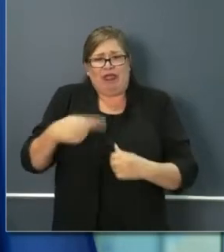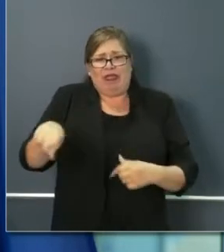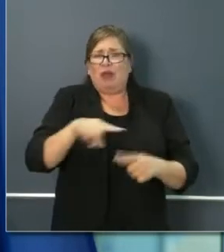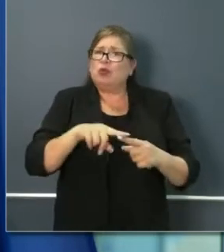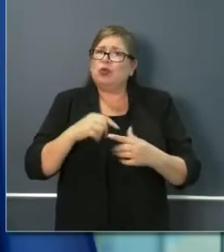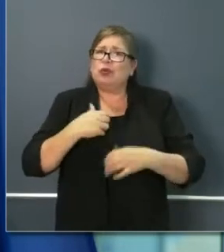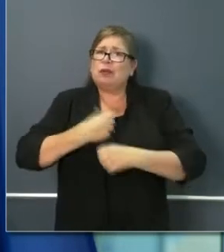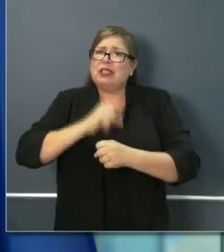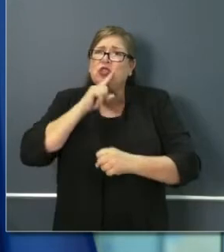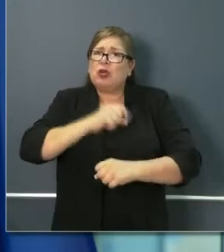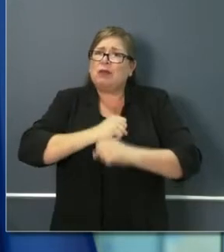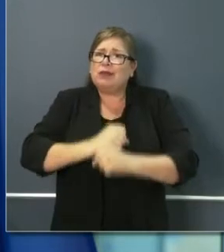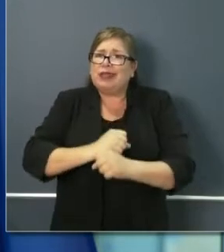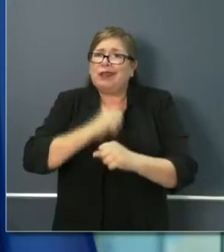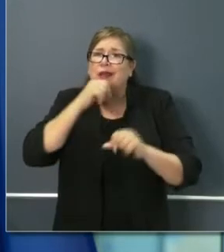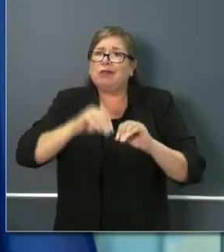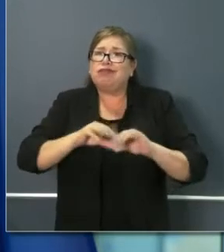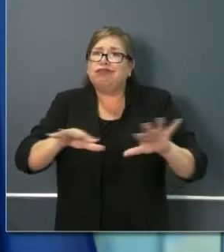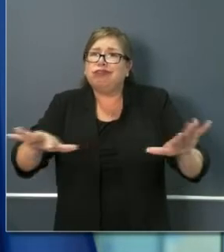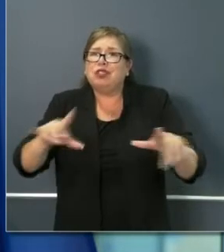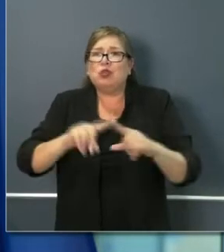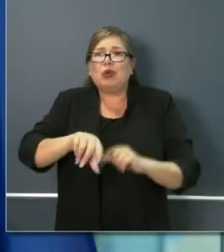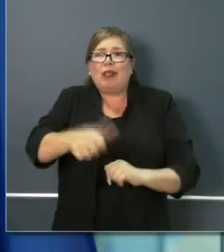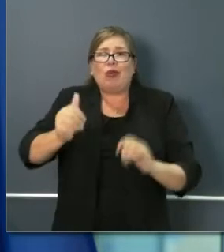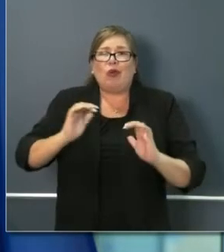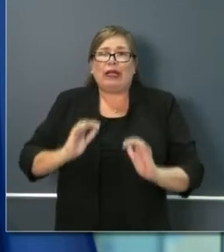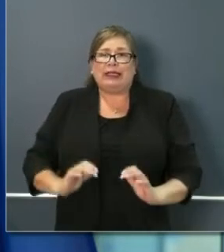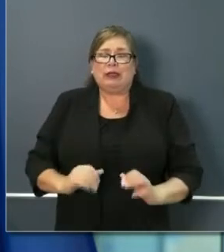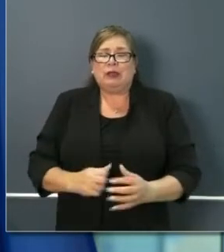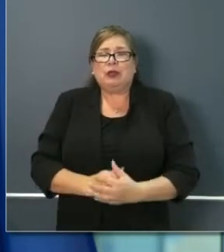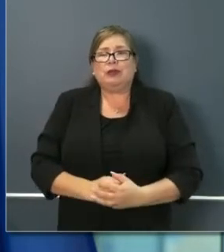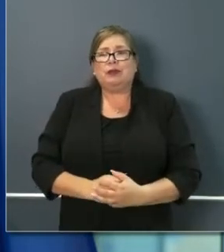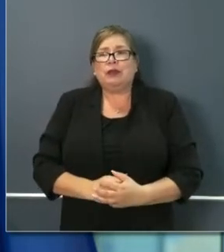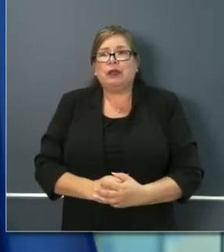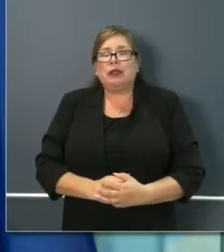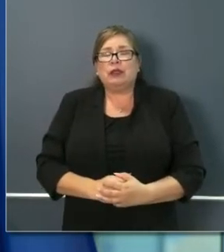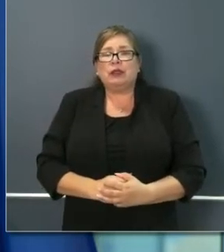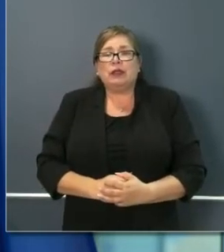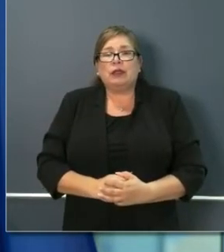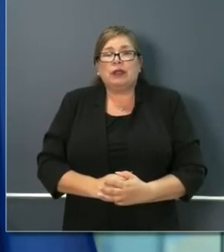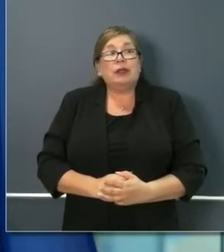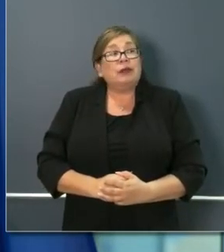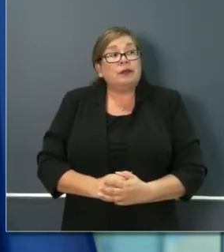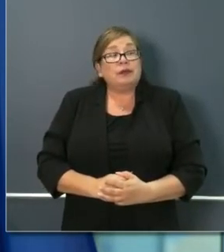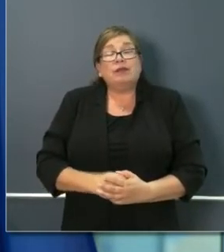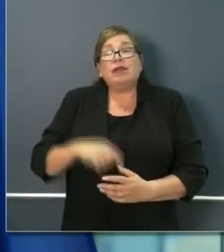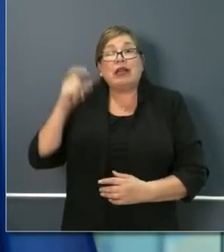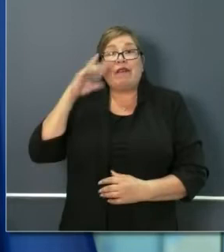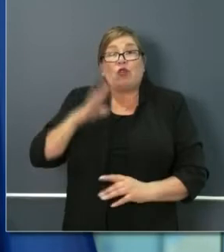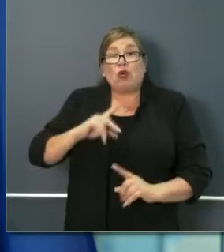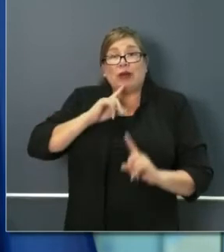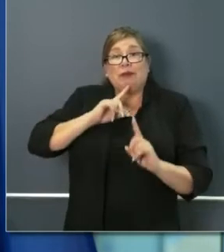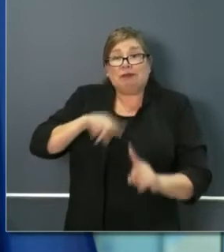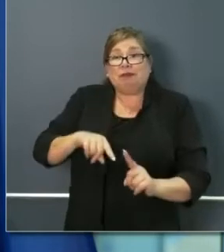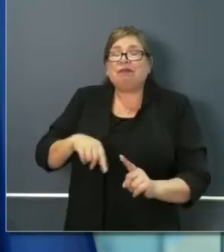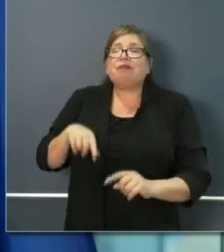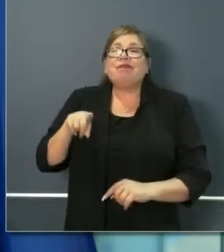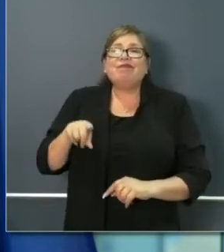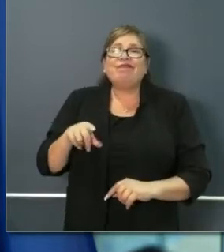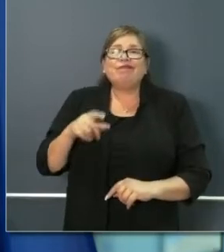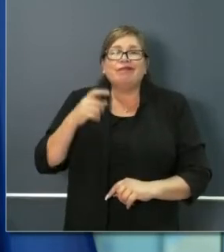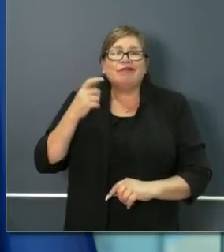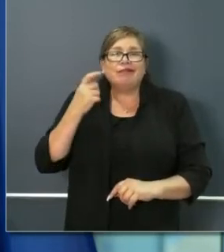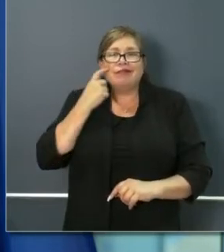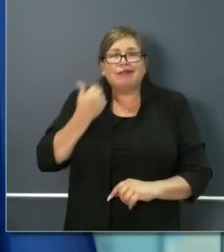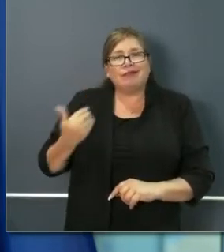ago on deserves to be restated. A close friend of mine, John Grant, who runs one of the largest grocery unions